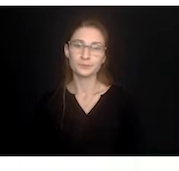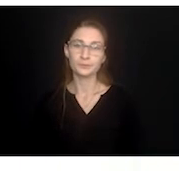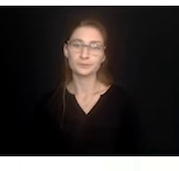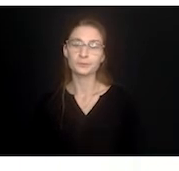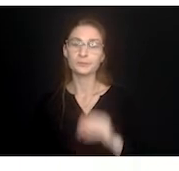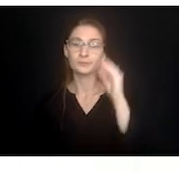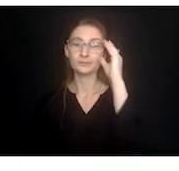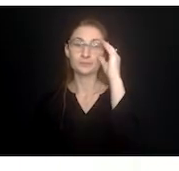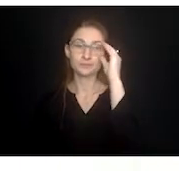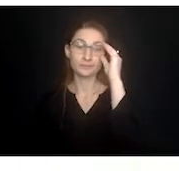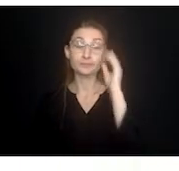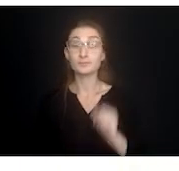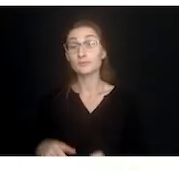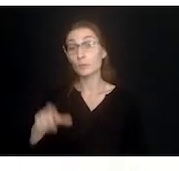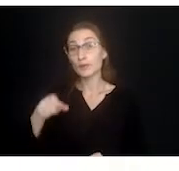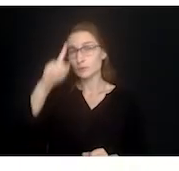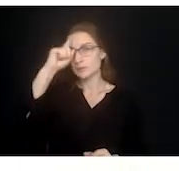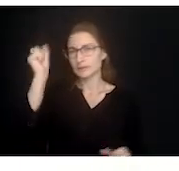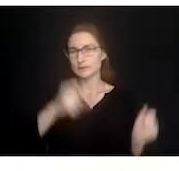up.